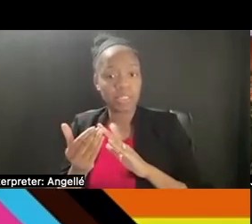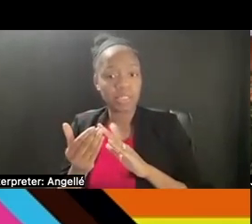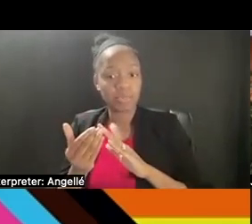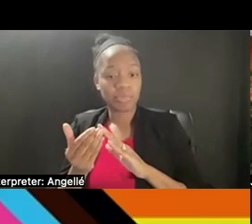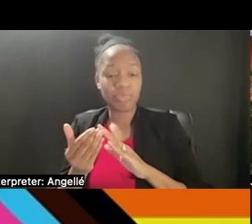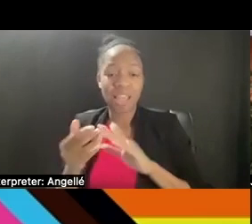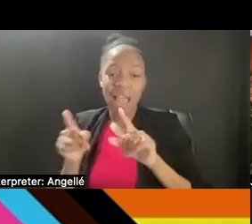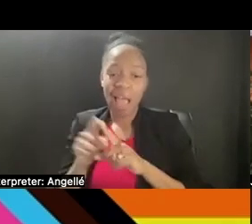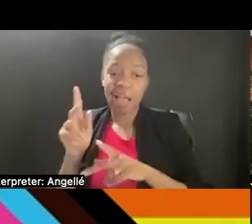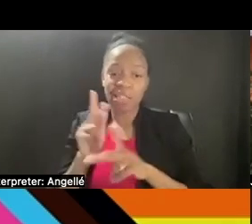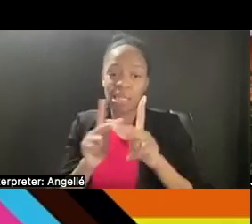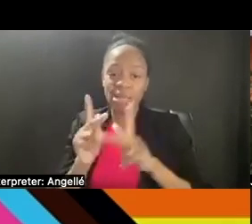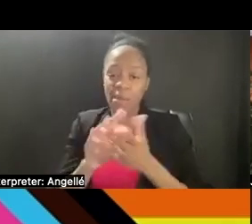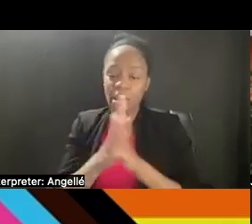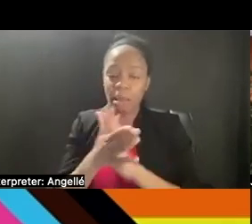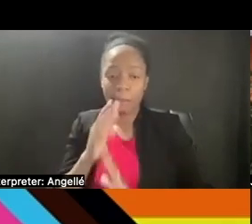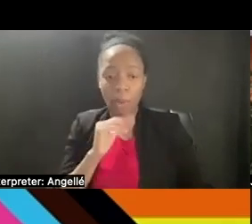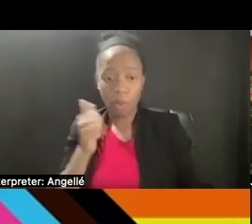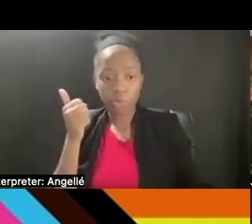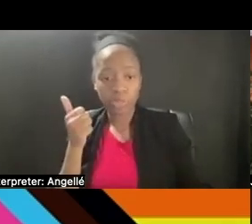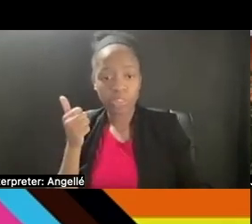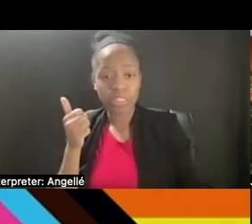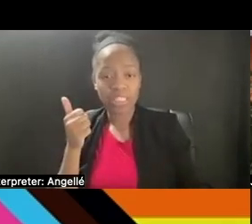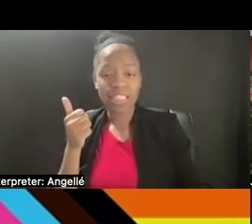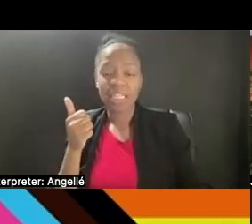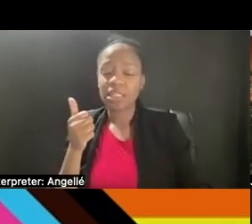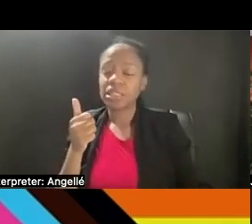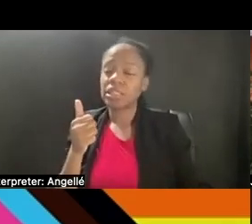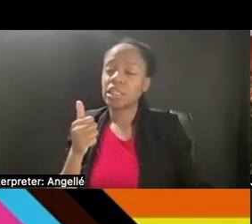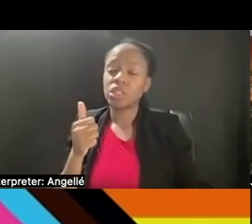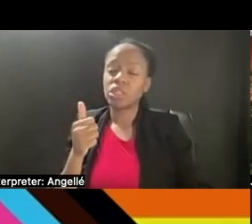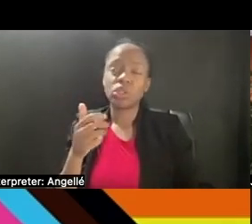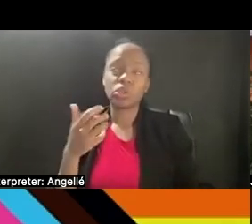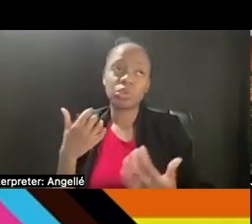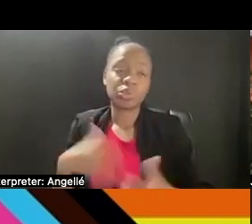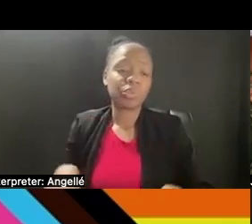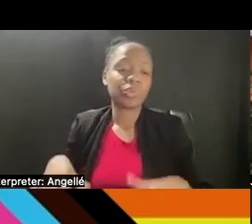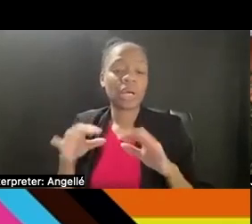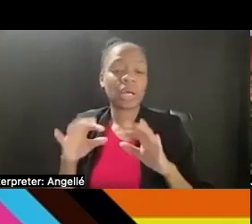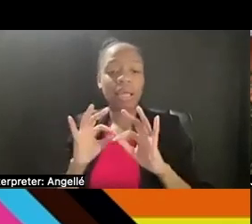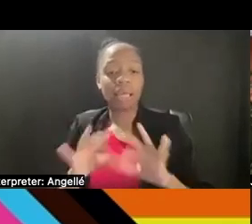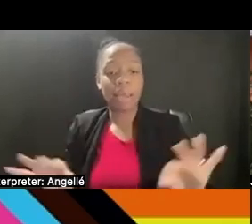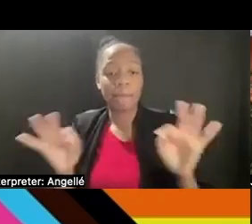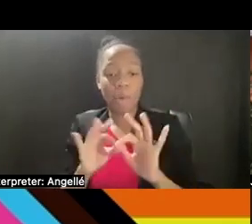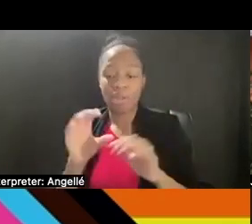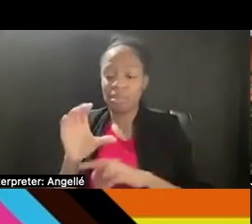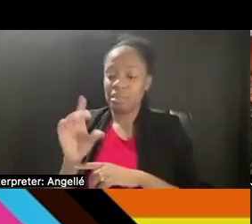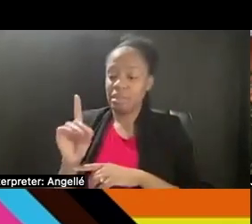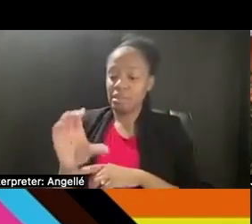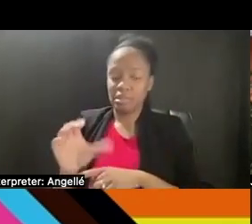as Sylvester also said, is extremely important because the CDC even recommends,